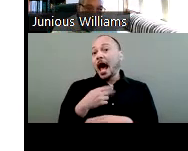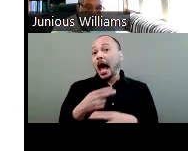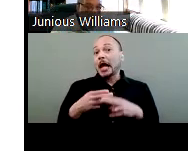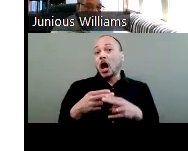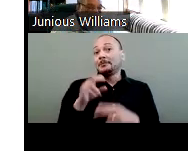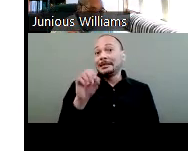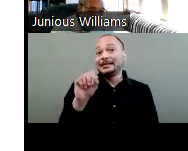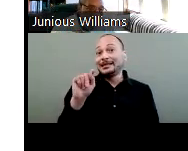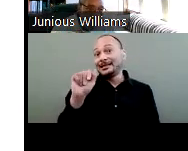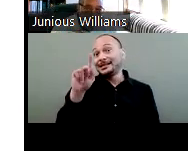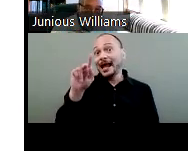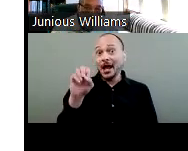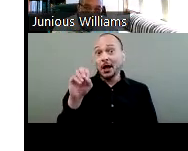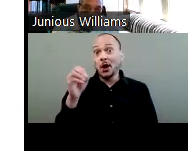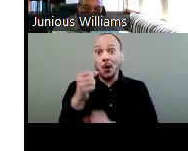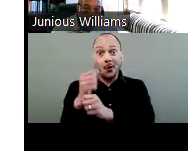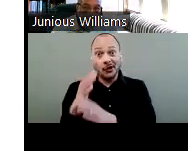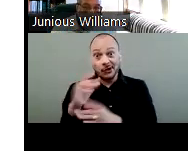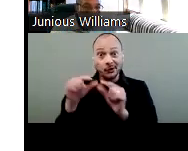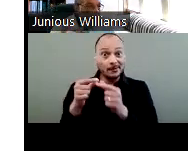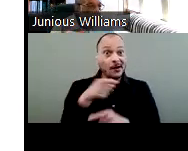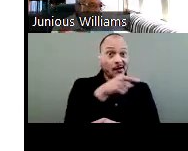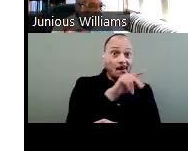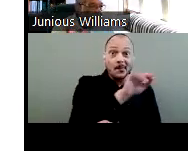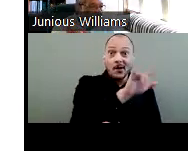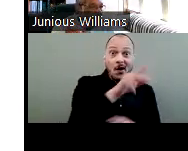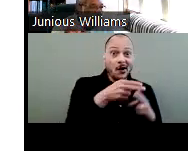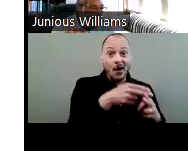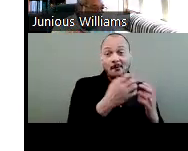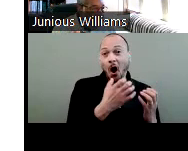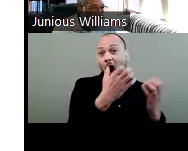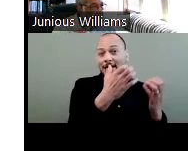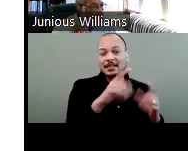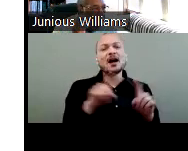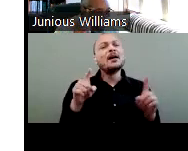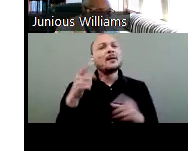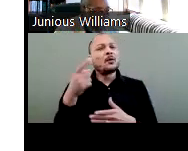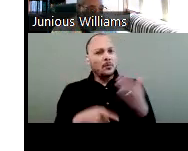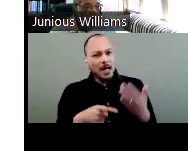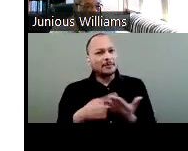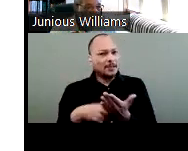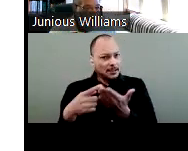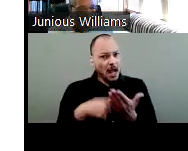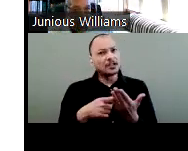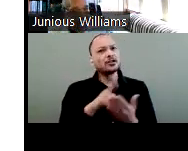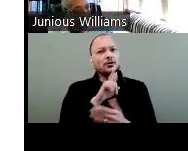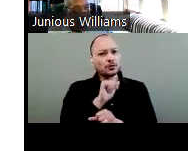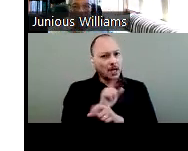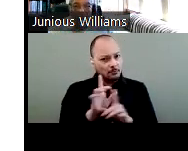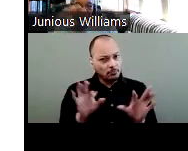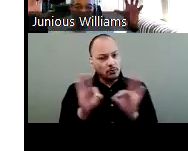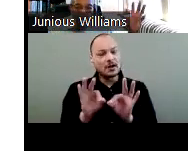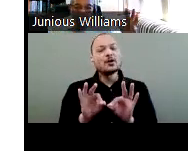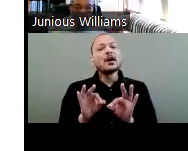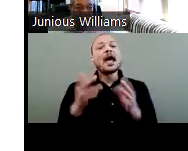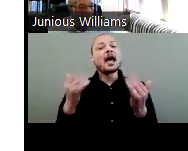stakeholder group, Paul calls them audiences, but what he's arguing here and what is absolutely essential is now we're